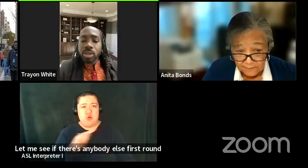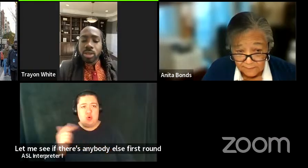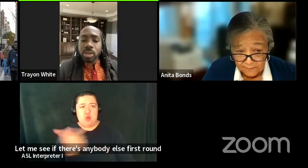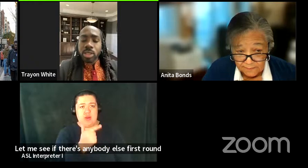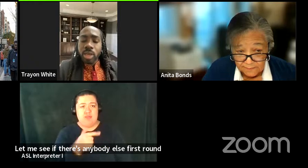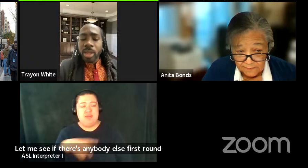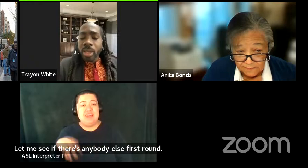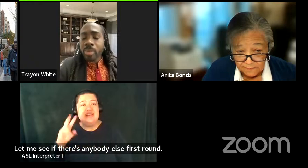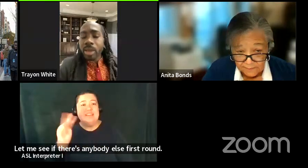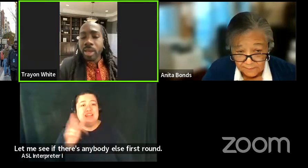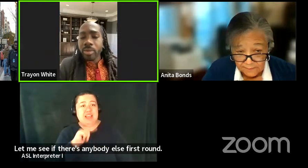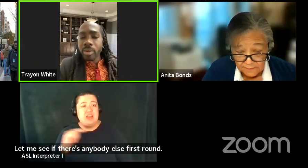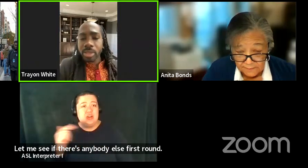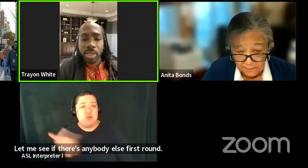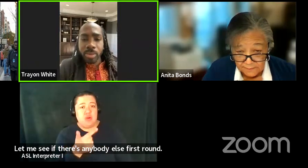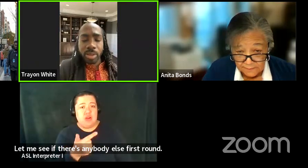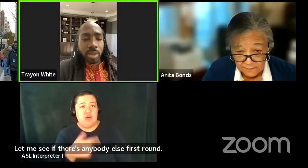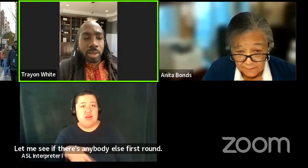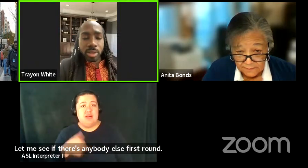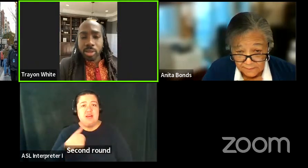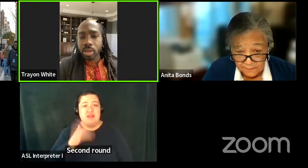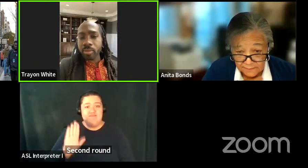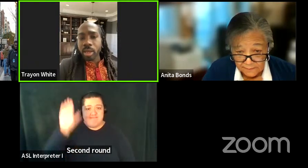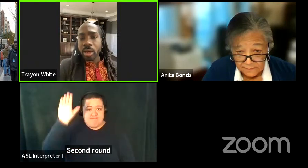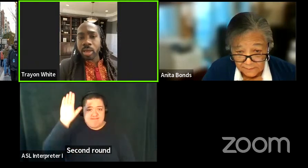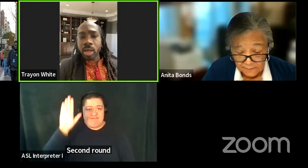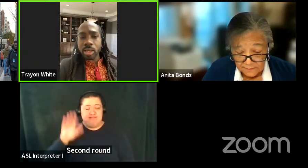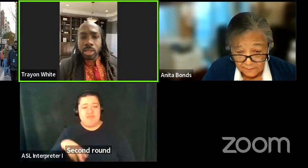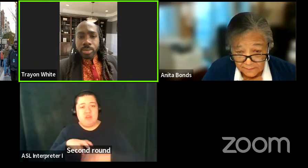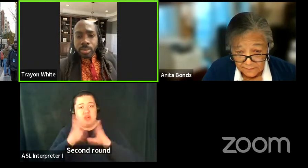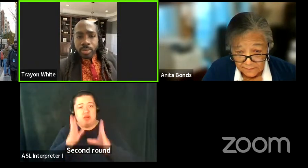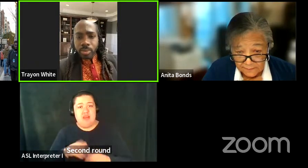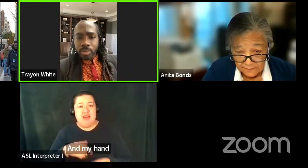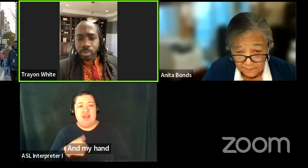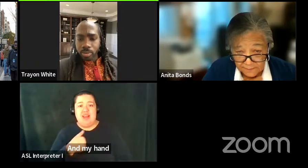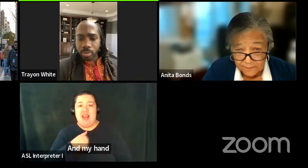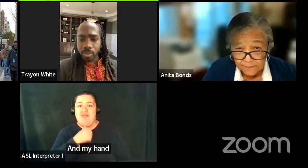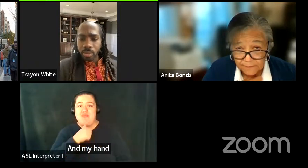Second round. Have my hand raised, Chairman. Still haven't gotten acknowledged yet.